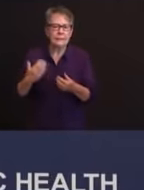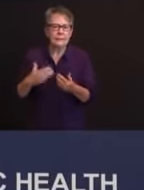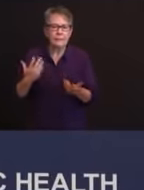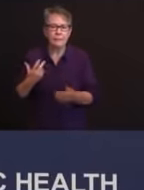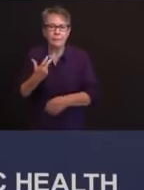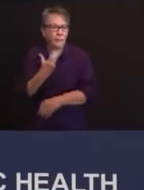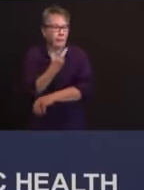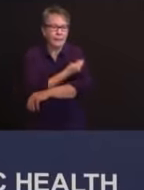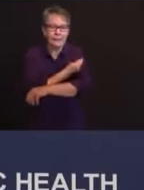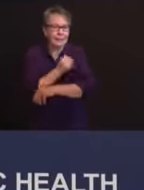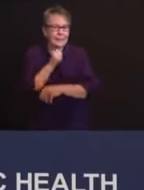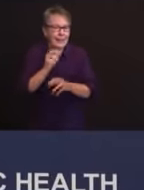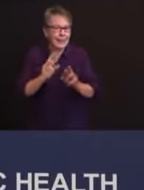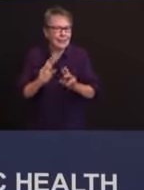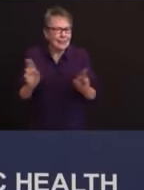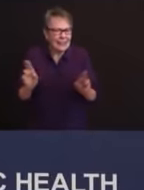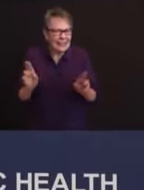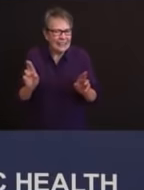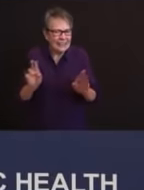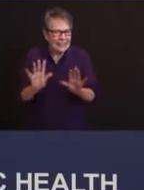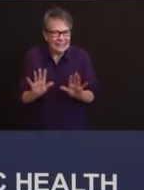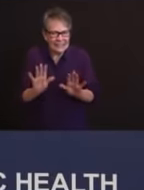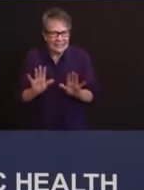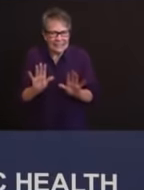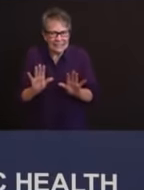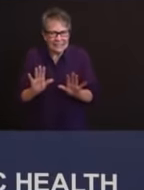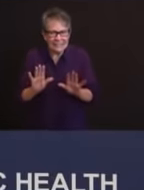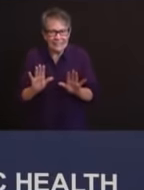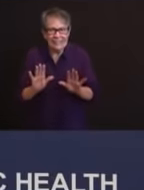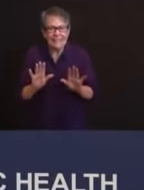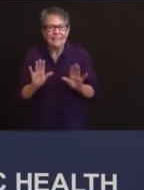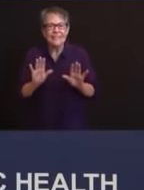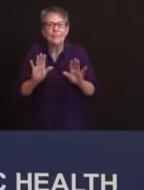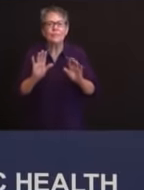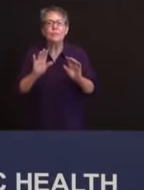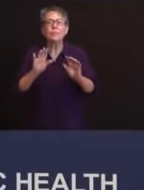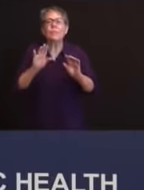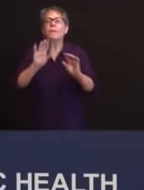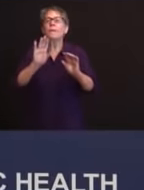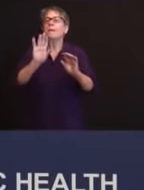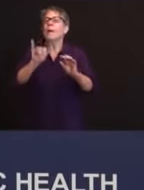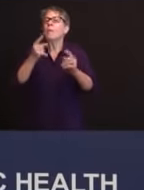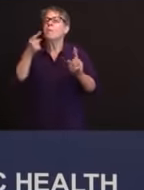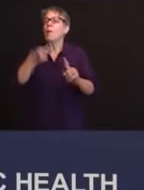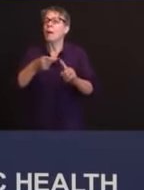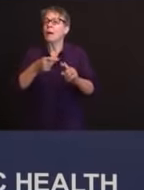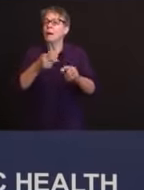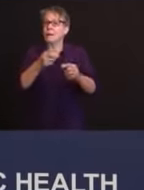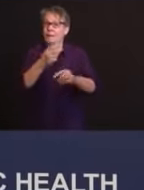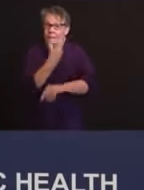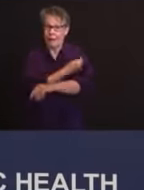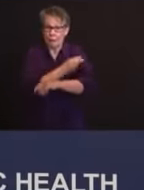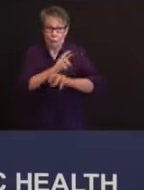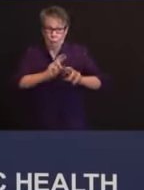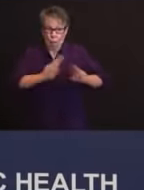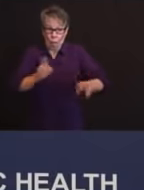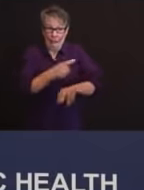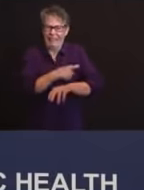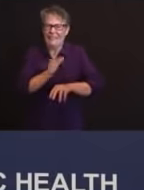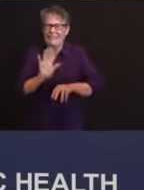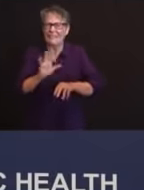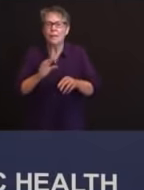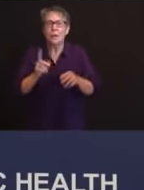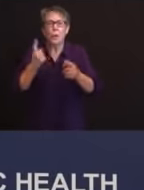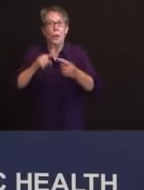actually broadly distributed? And how could we use that date? He was